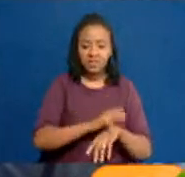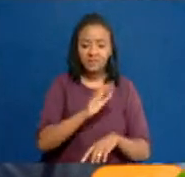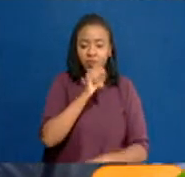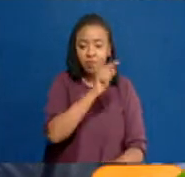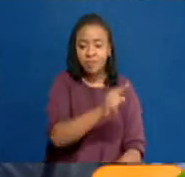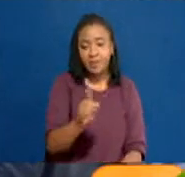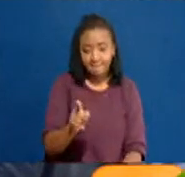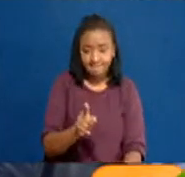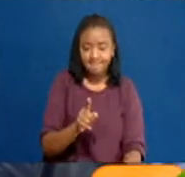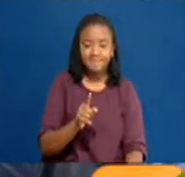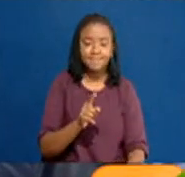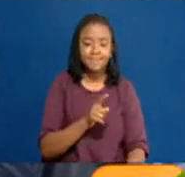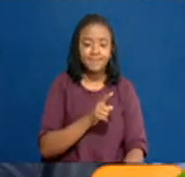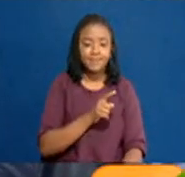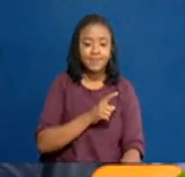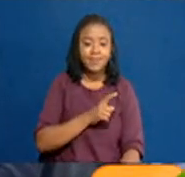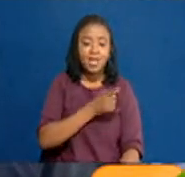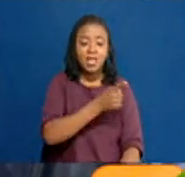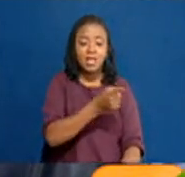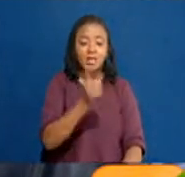found to have,